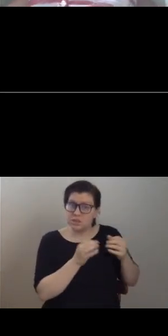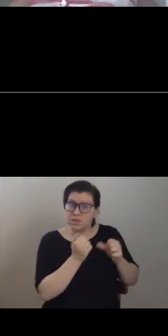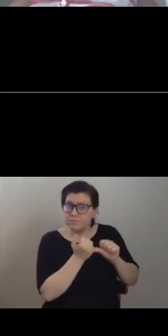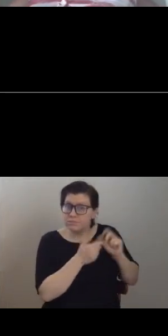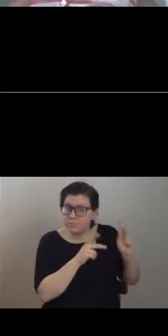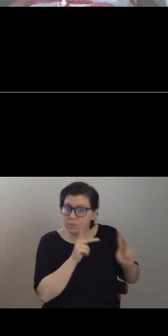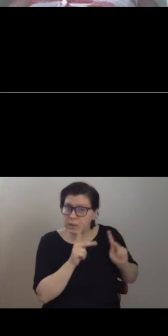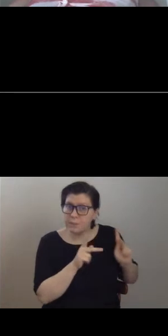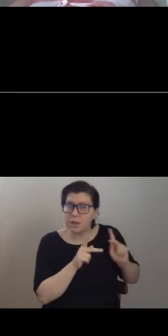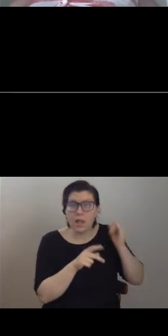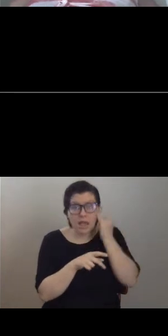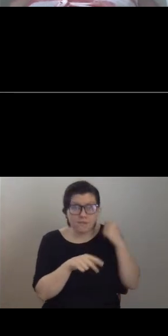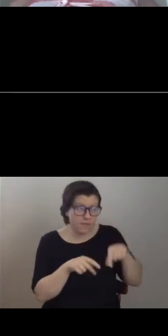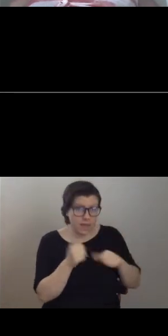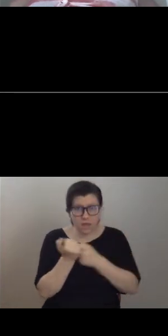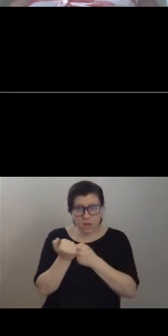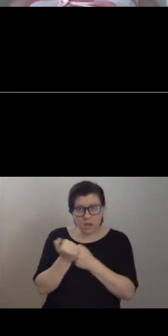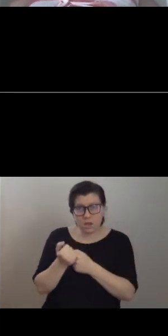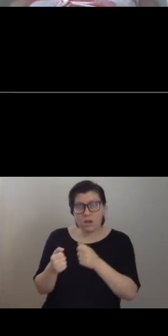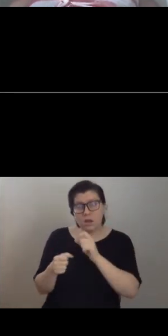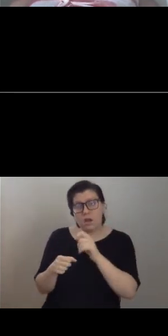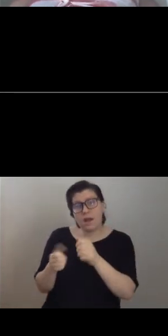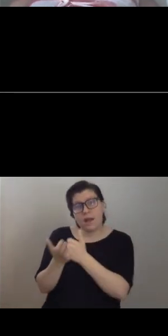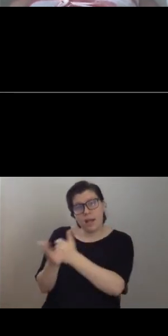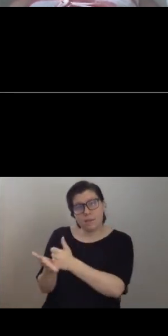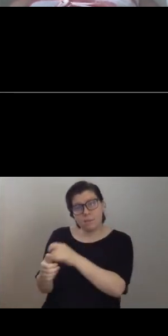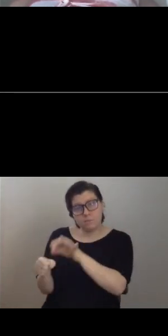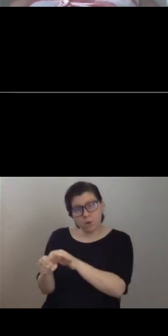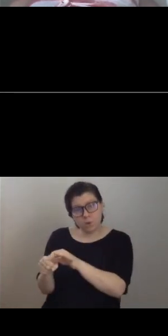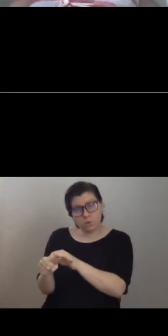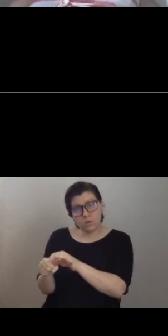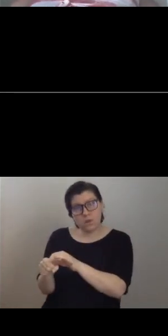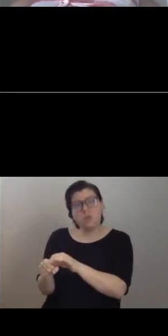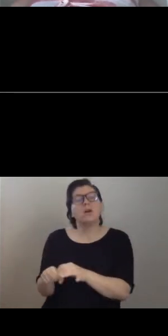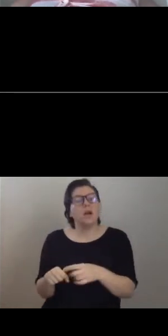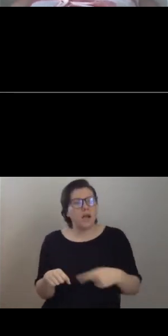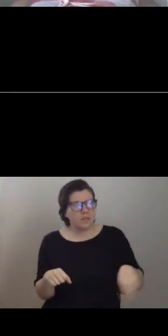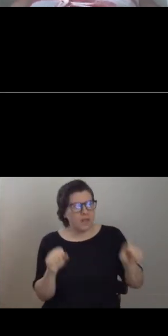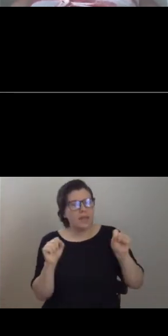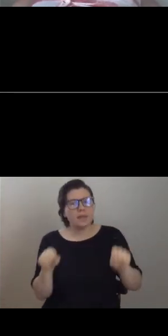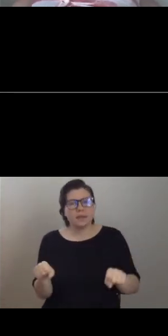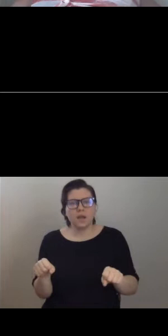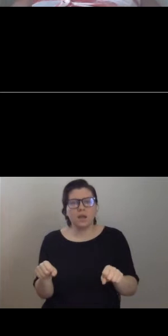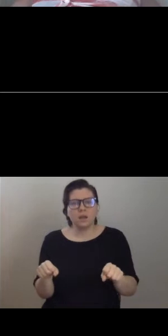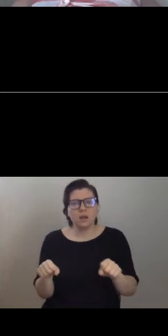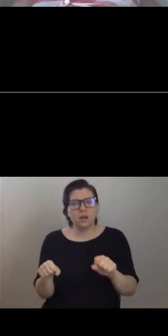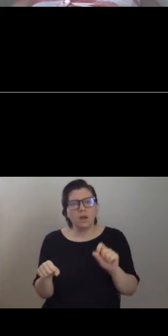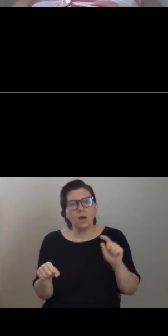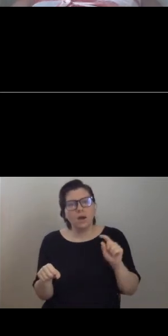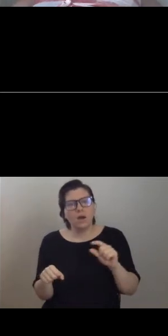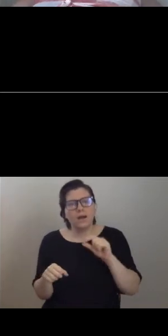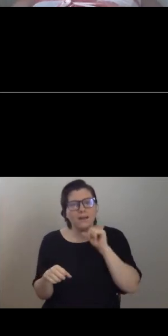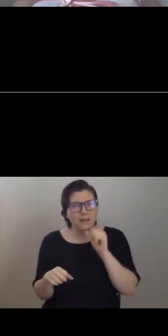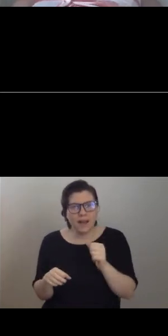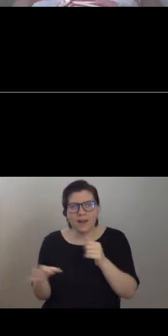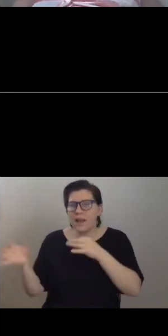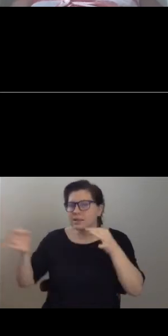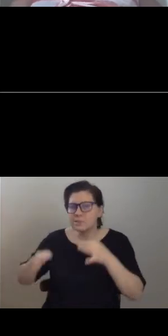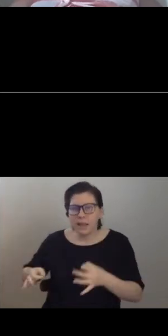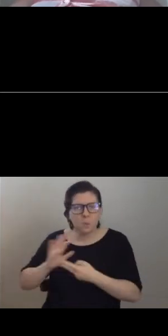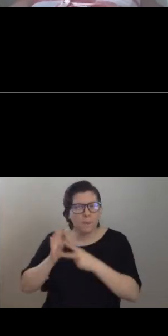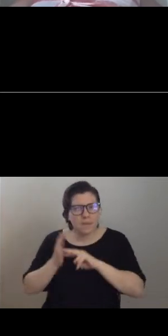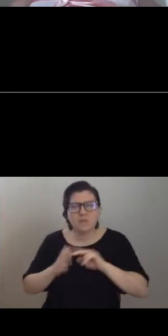vote, they can only read you what's on the ballot, which means they cannot explain anything.